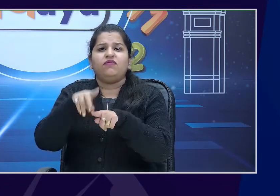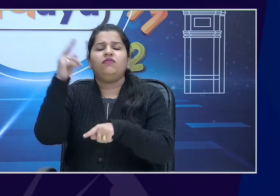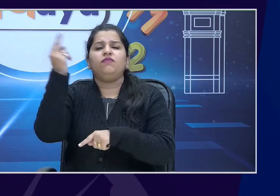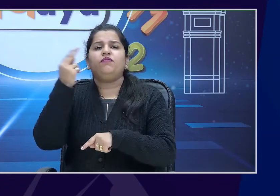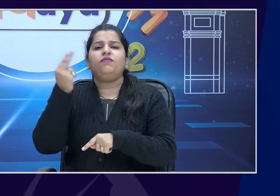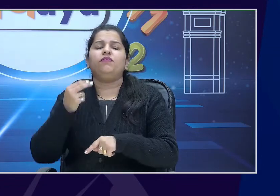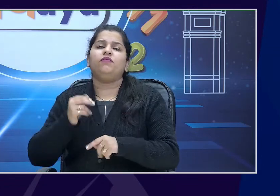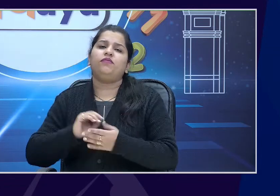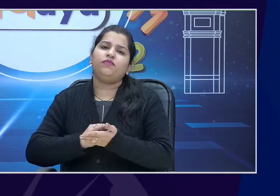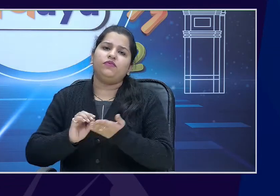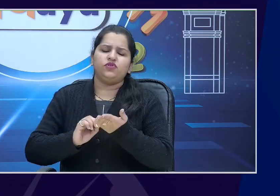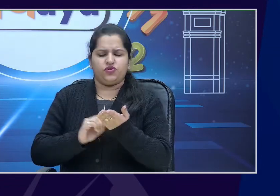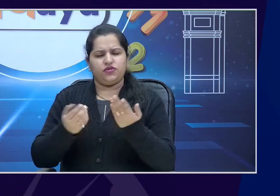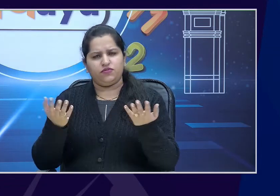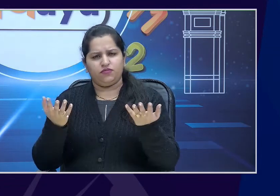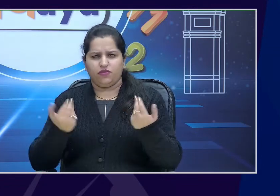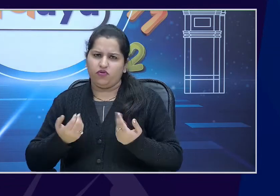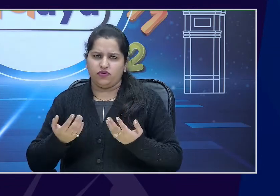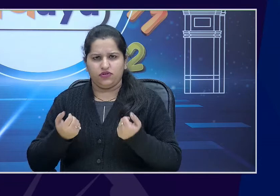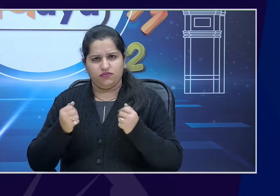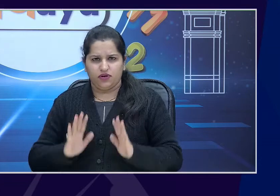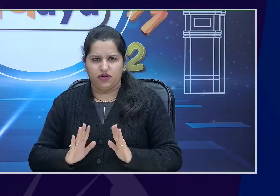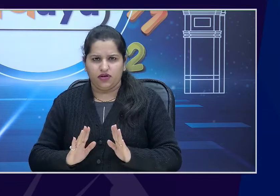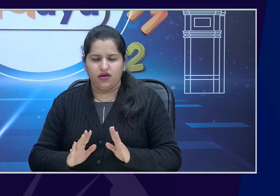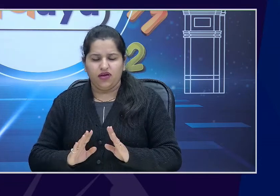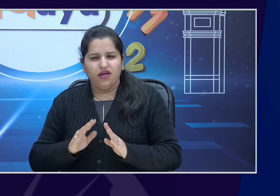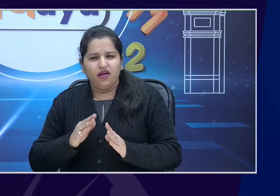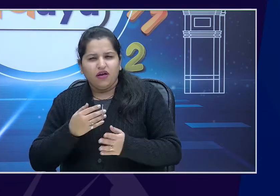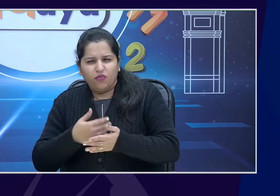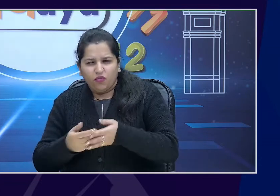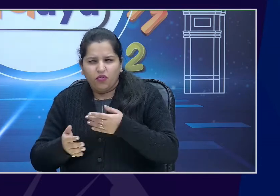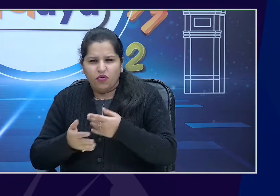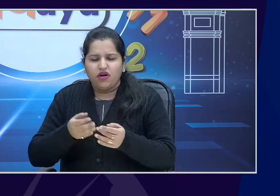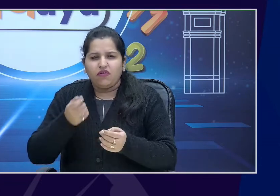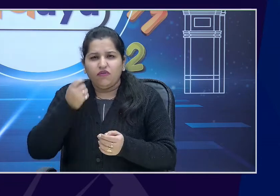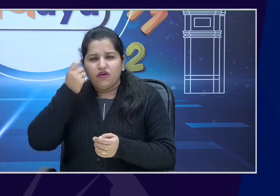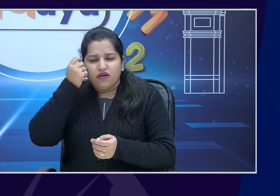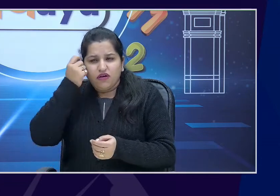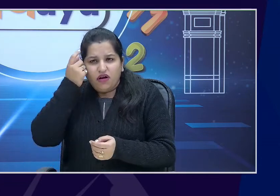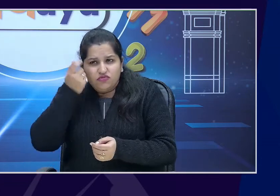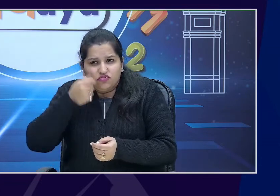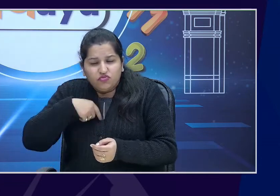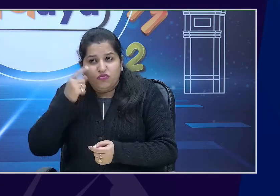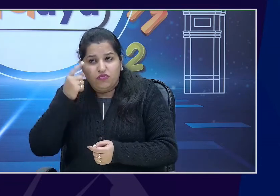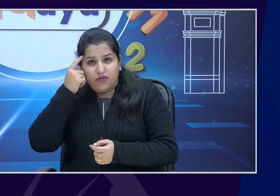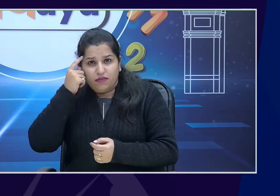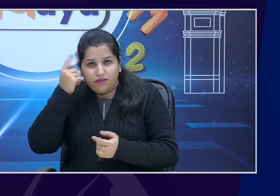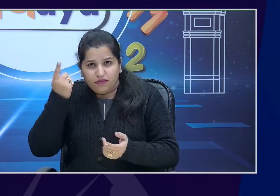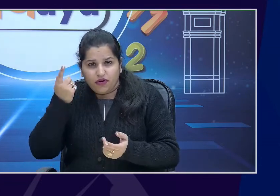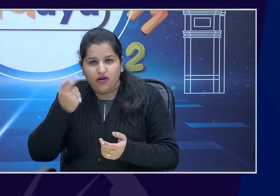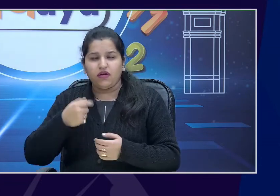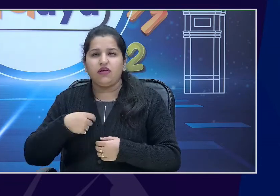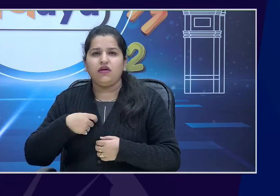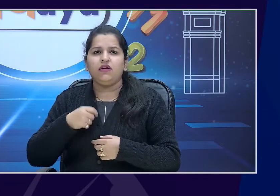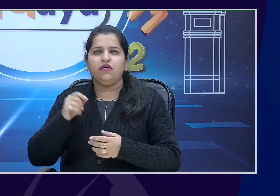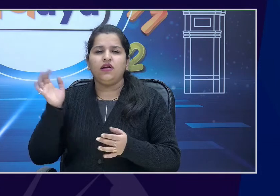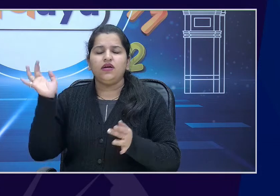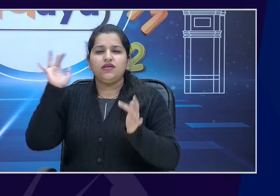pictures in the diary. So pictures will be whatever that comes to mind, we can draw in it. Then we can